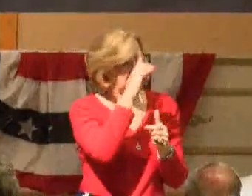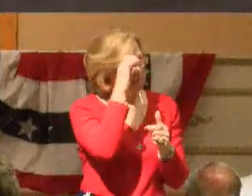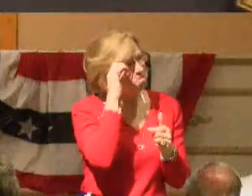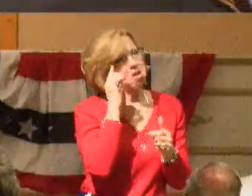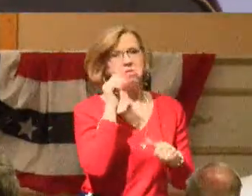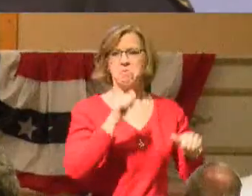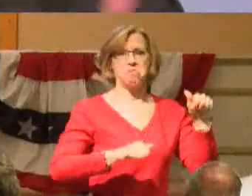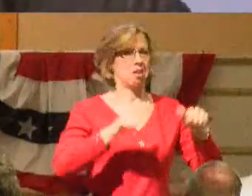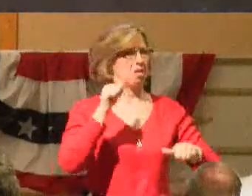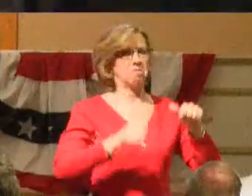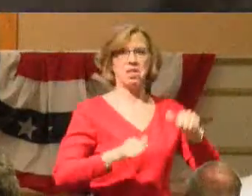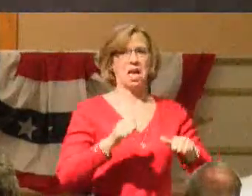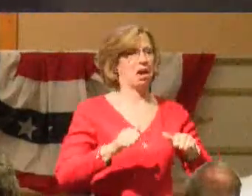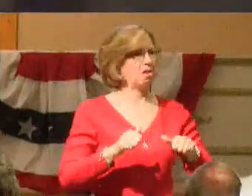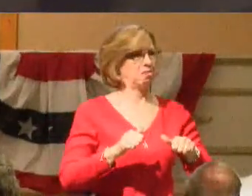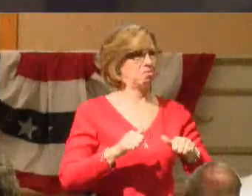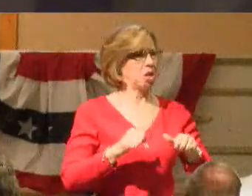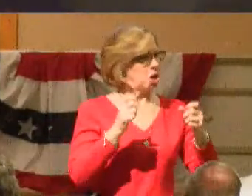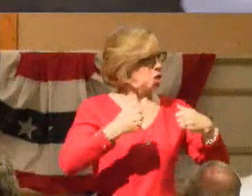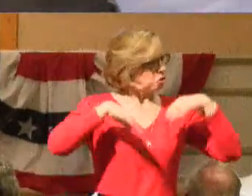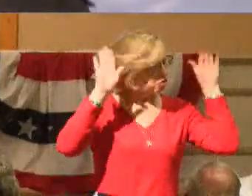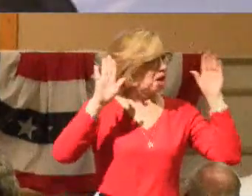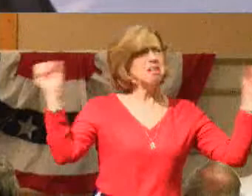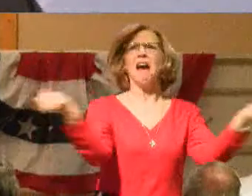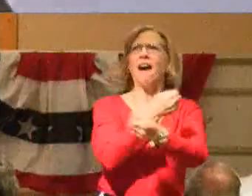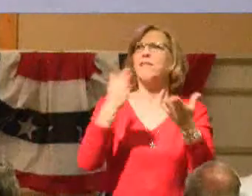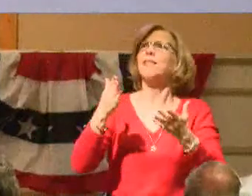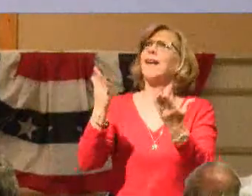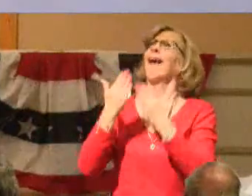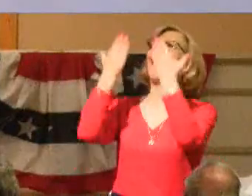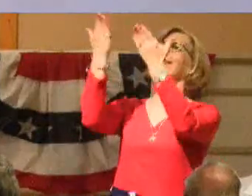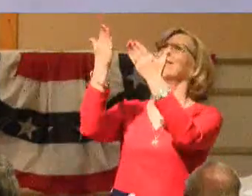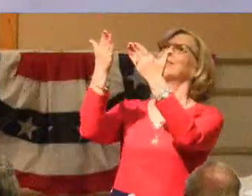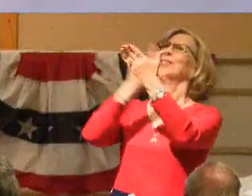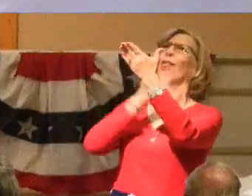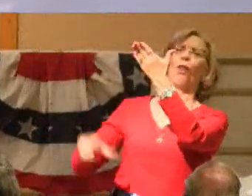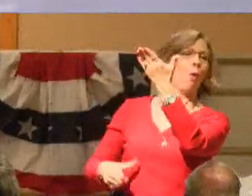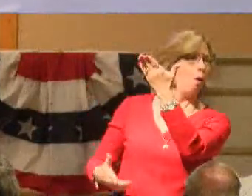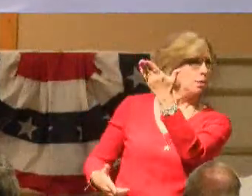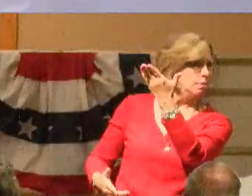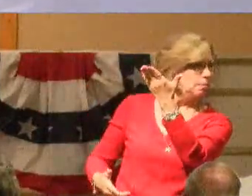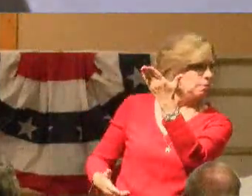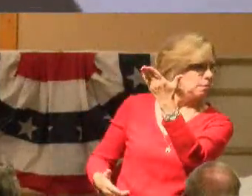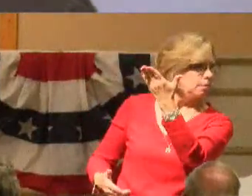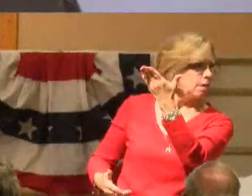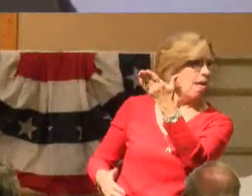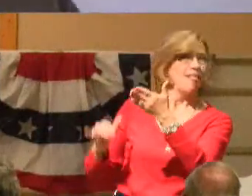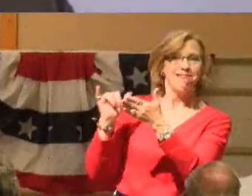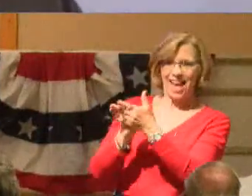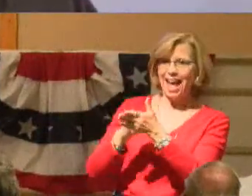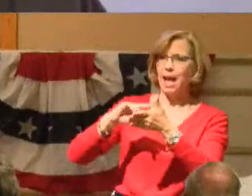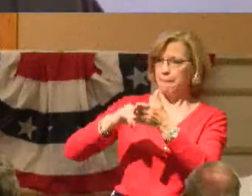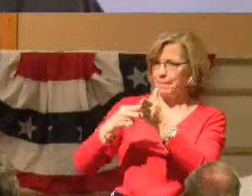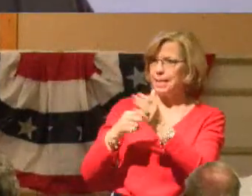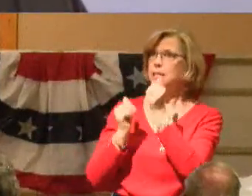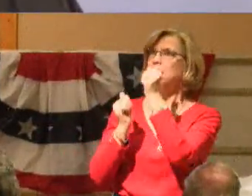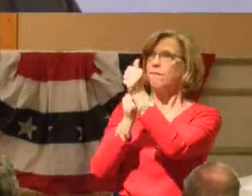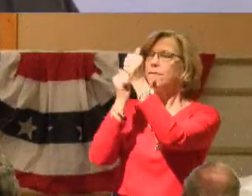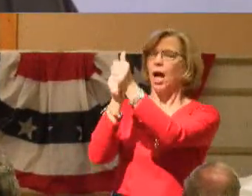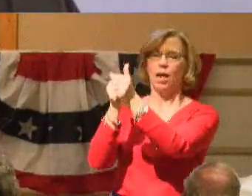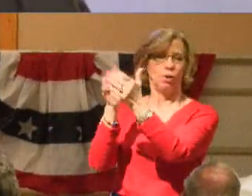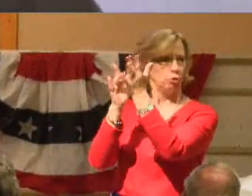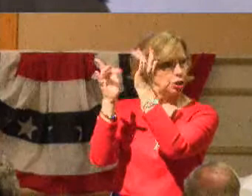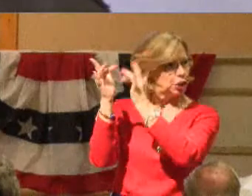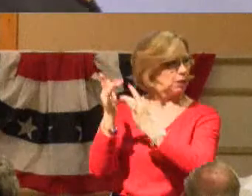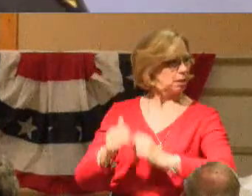give all he is and all he has unto the Son of God. That's what it really means to follow Jesus. Now, I preached a message